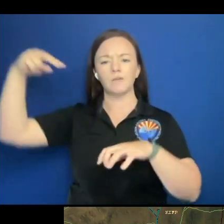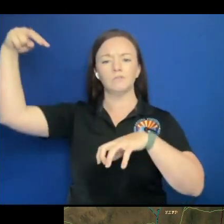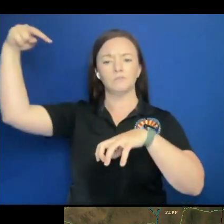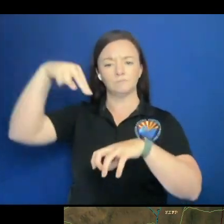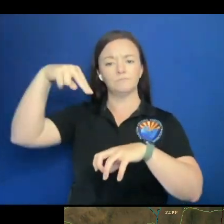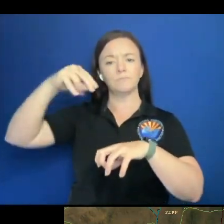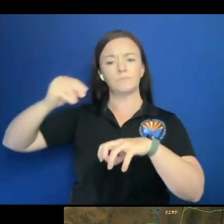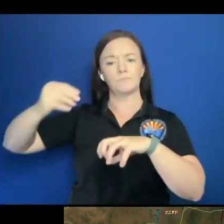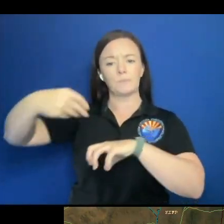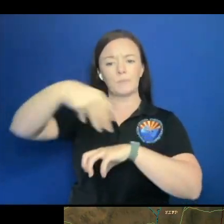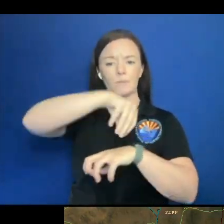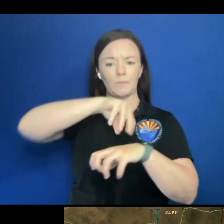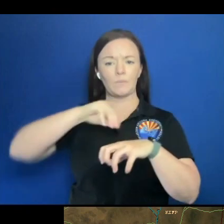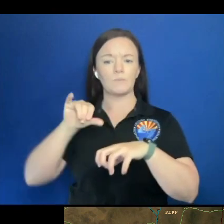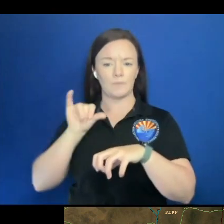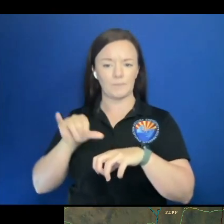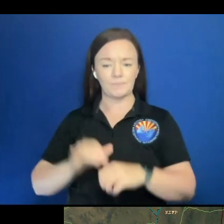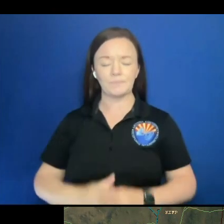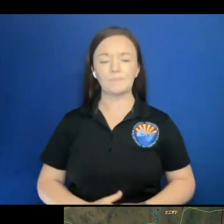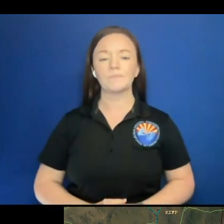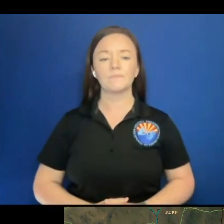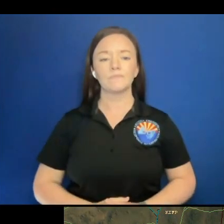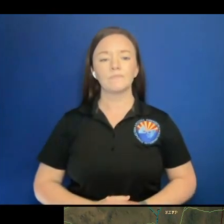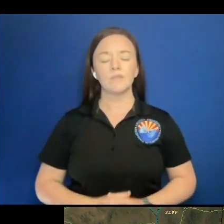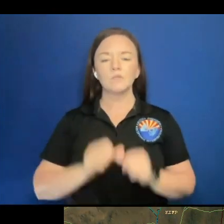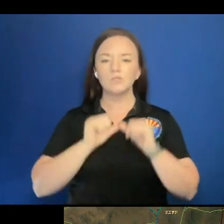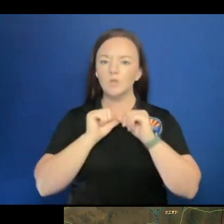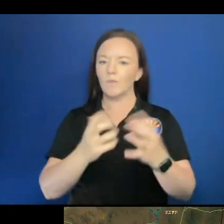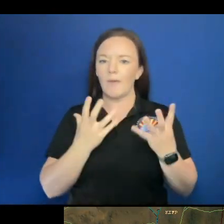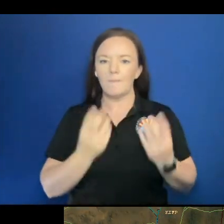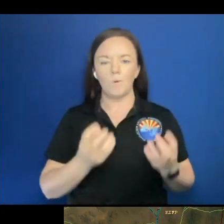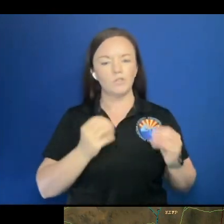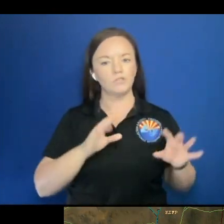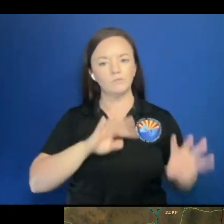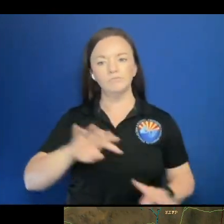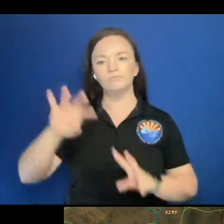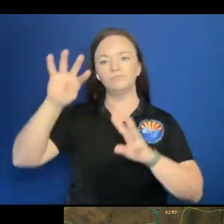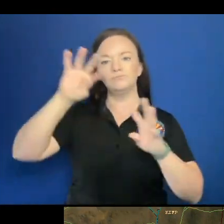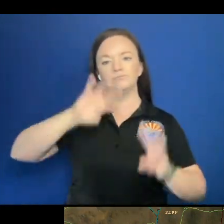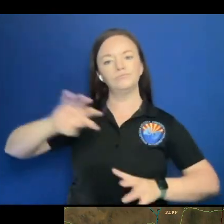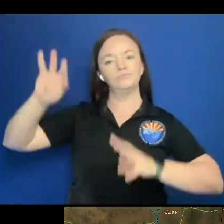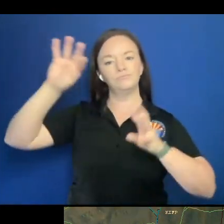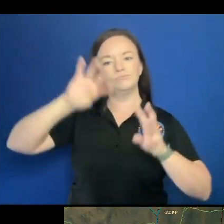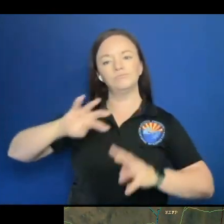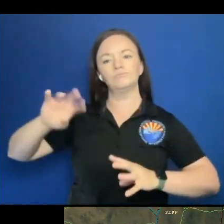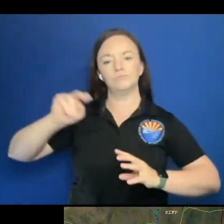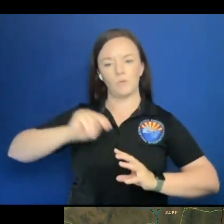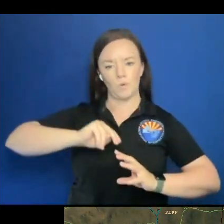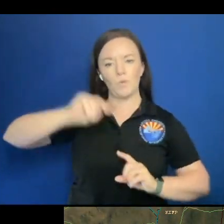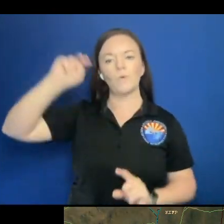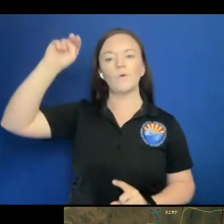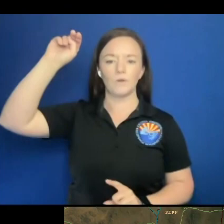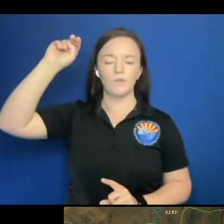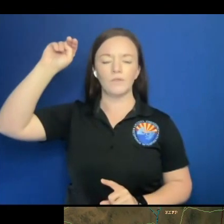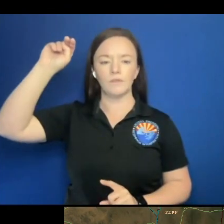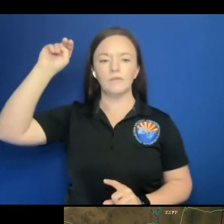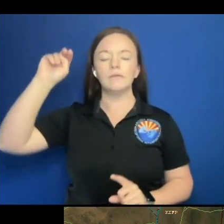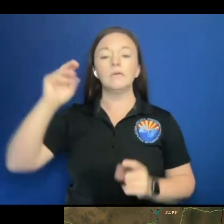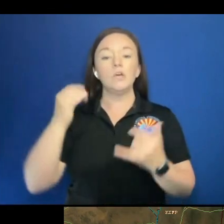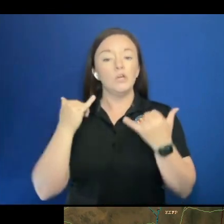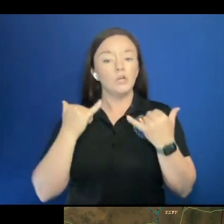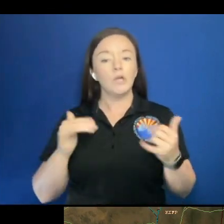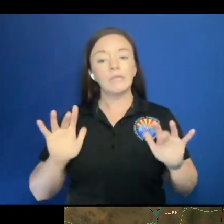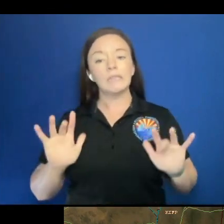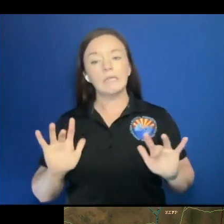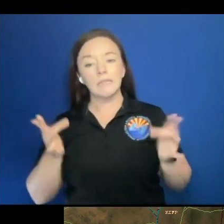would see. Just showing you this steady stream of moisture continuing to push north with widespread, currently light to moderate